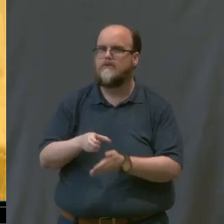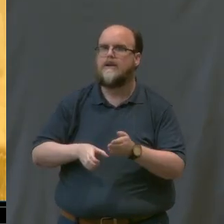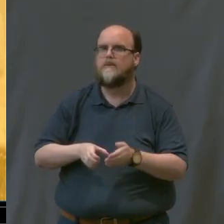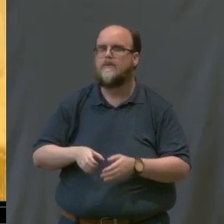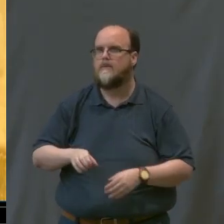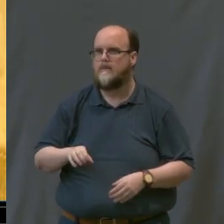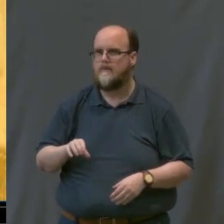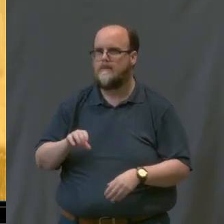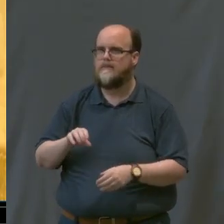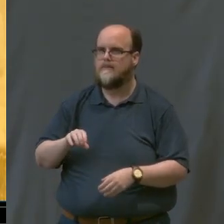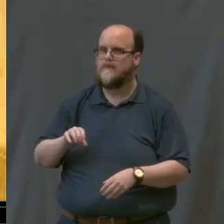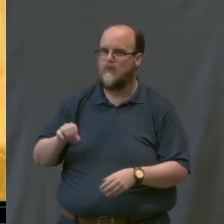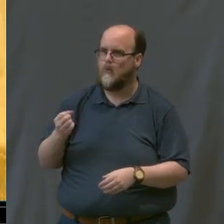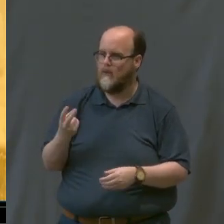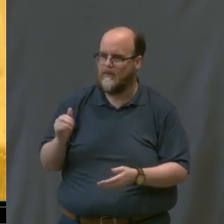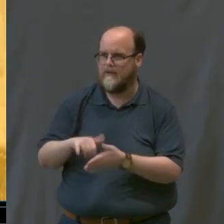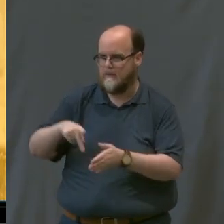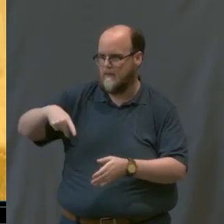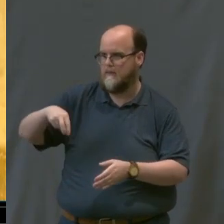preterist. If